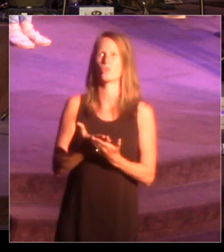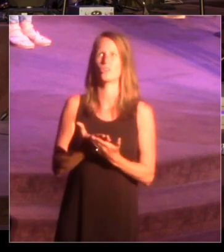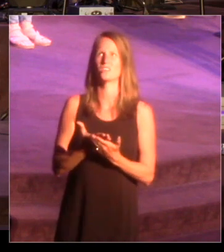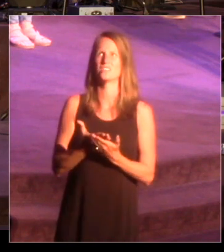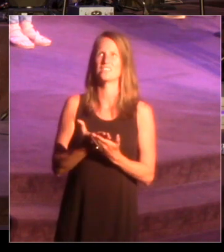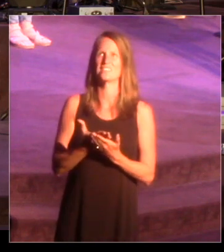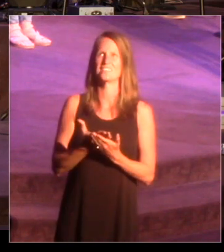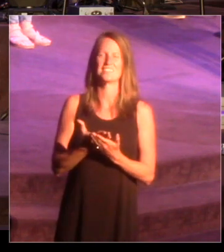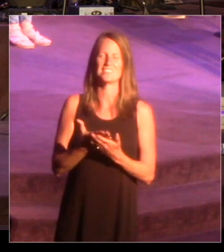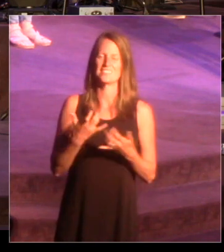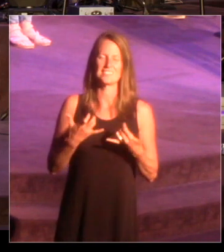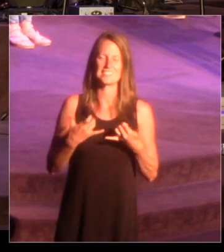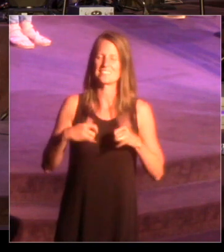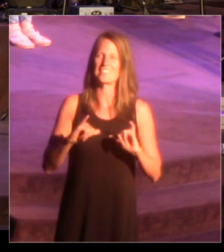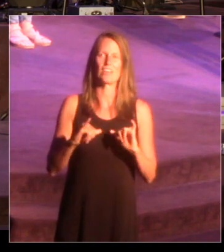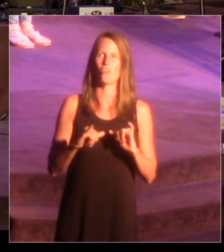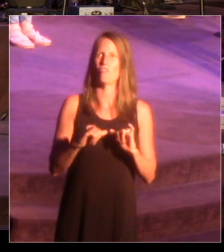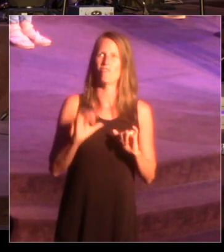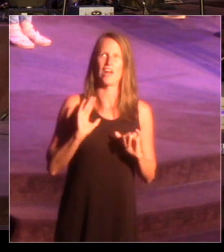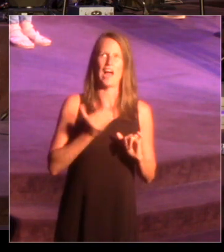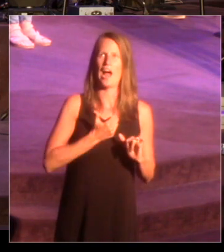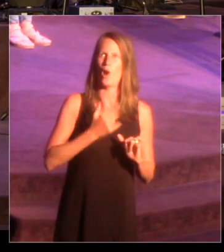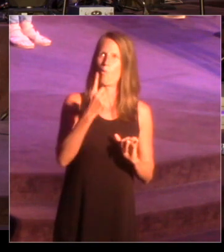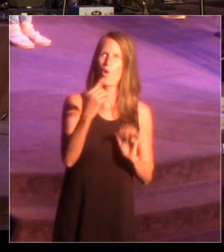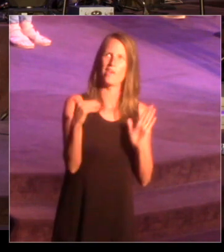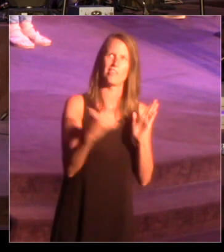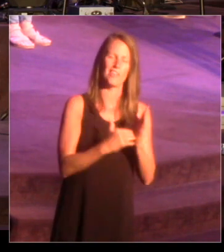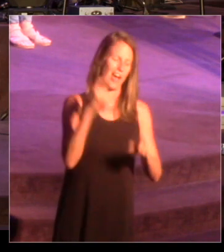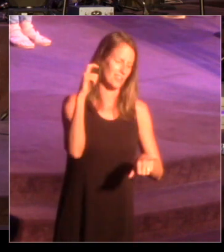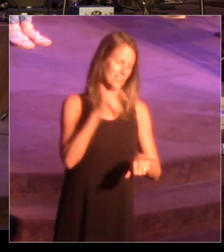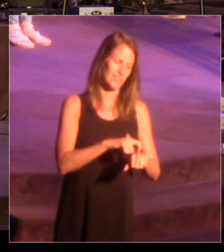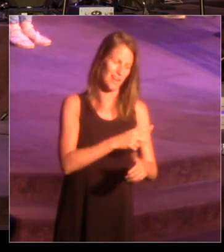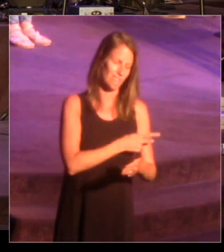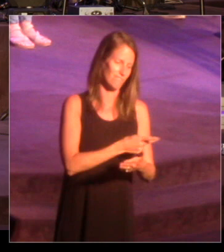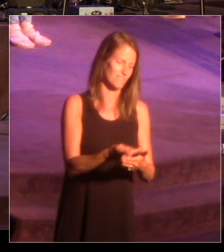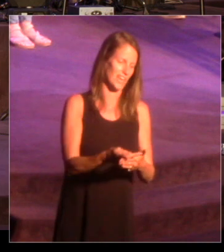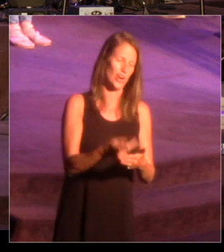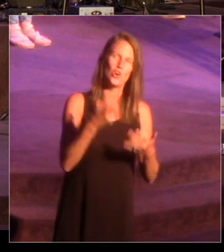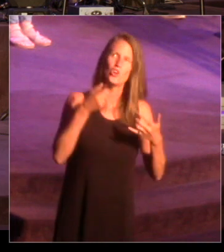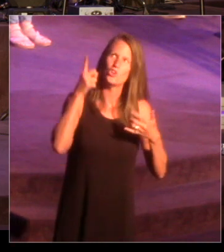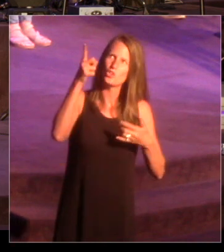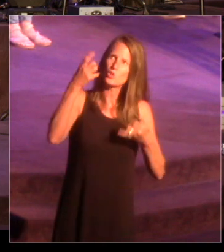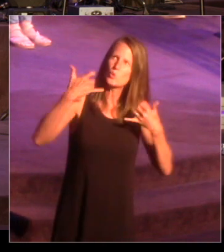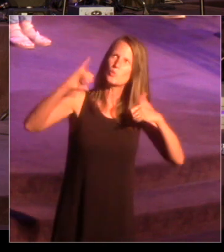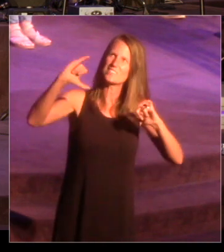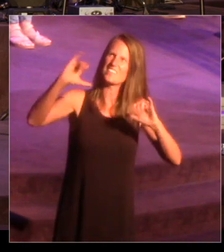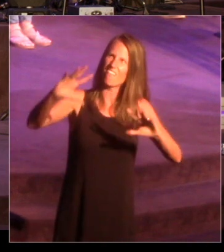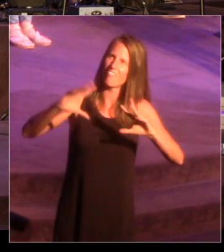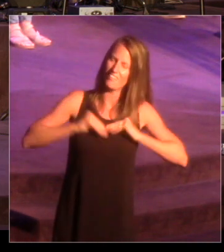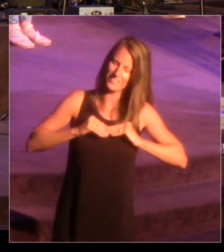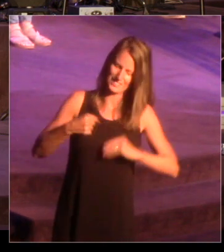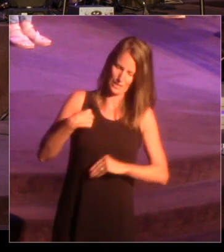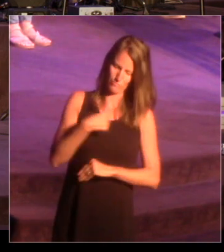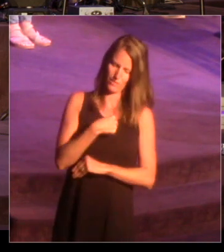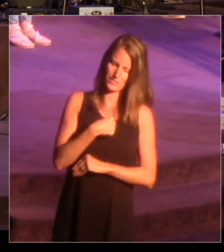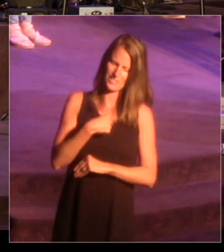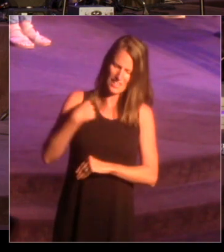Even in our thousandth time stumbling, God, you're there to take us home. I pray that we would believe that and